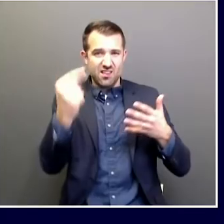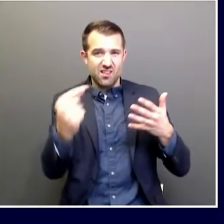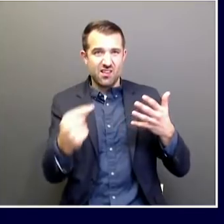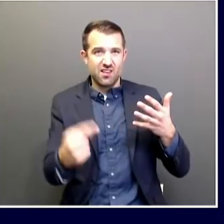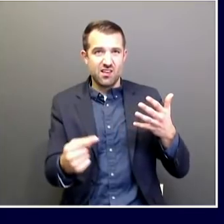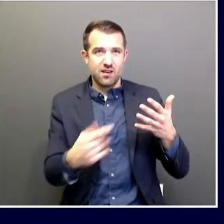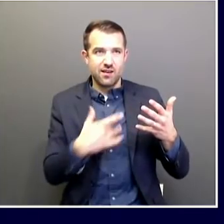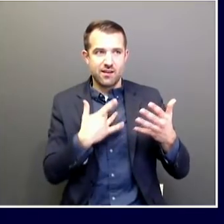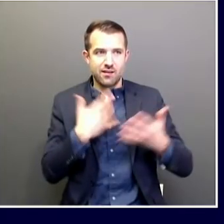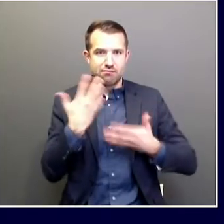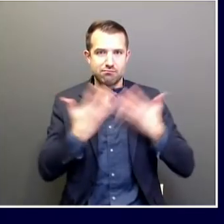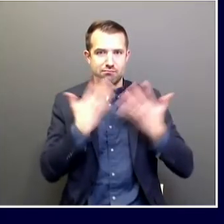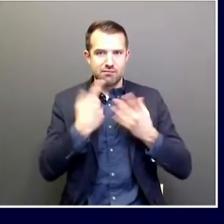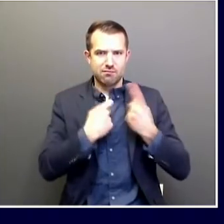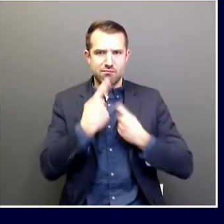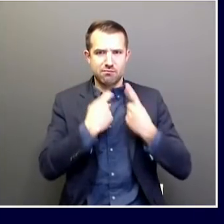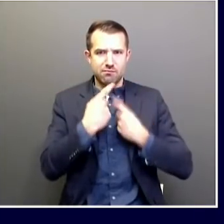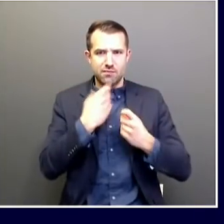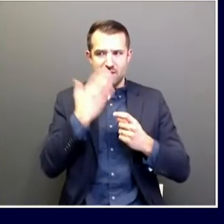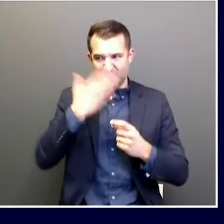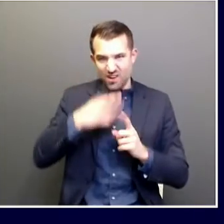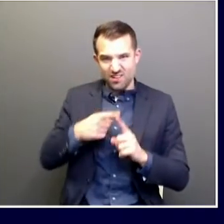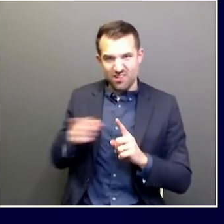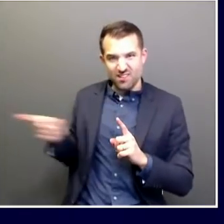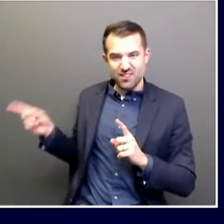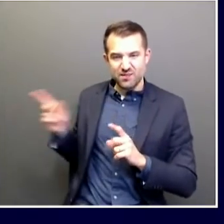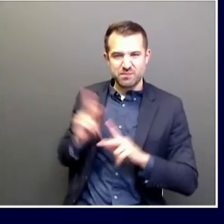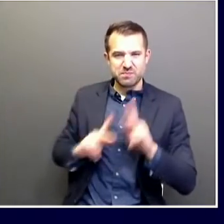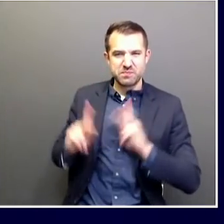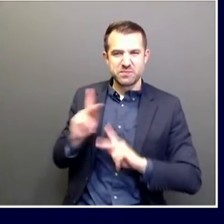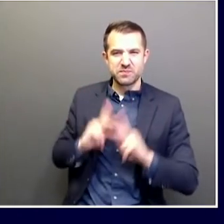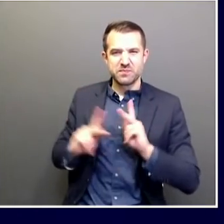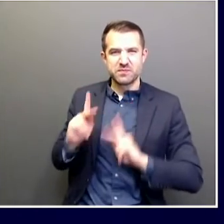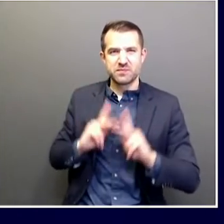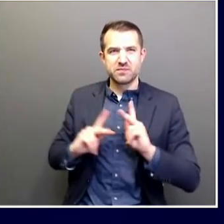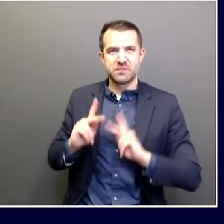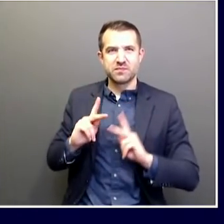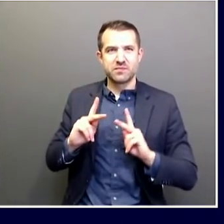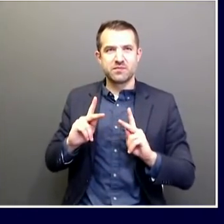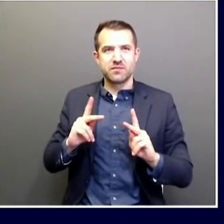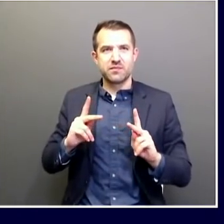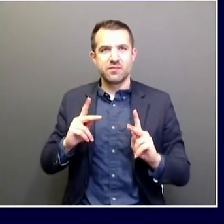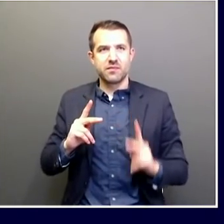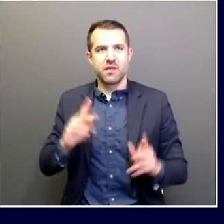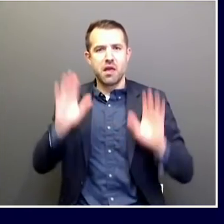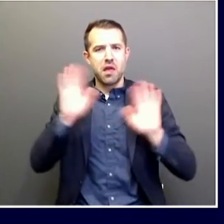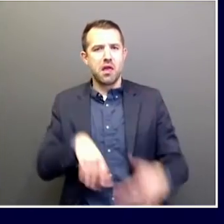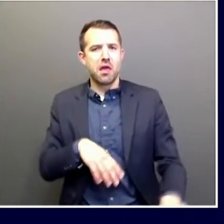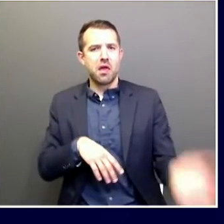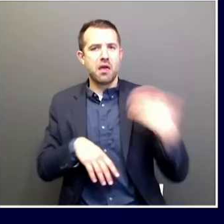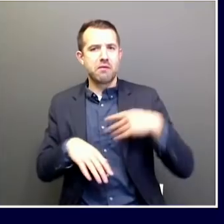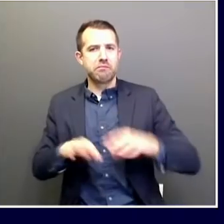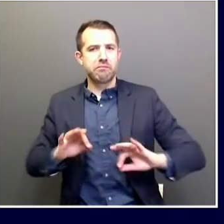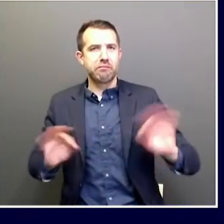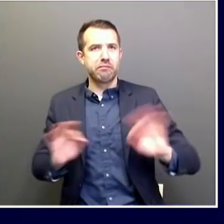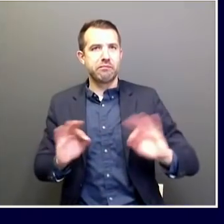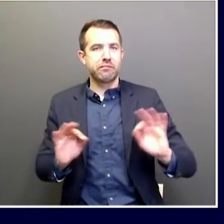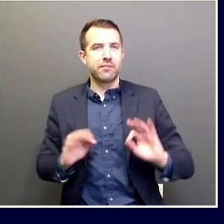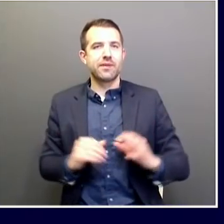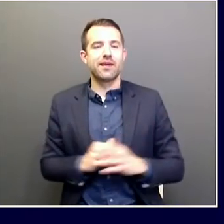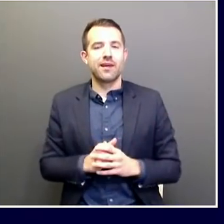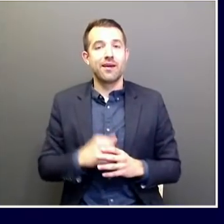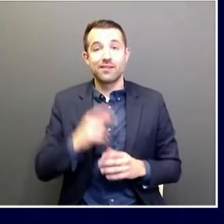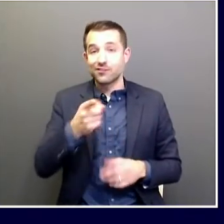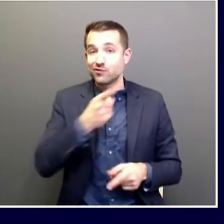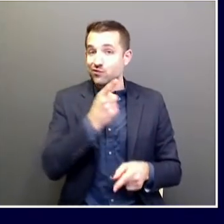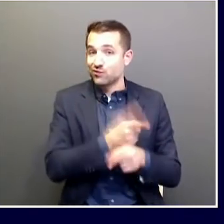such a focal point for vaccines, vaccinations, and such. I guess the first observation, Patrick, is that there are options.